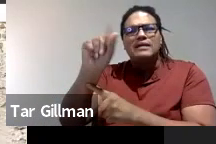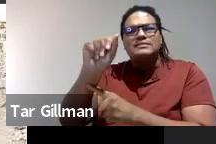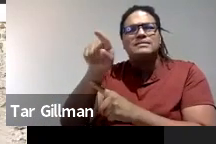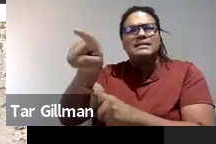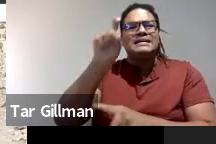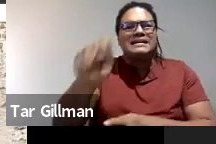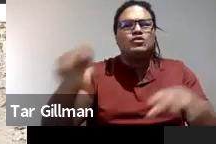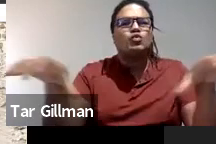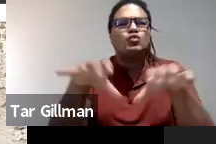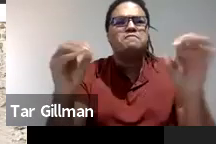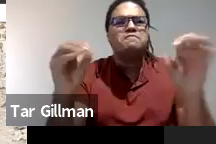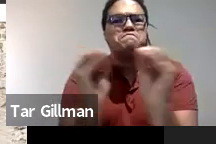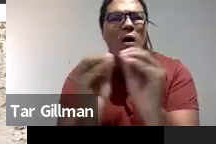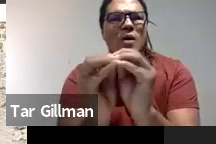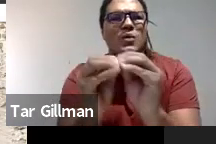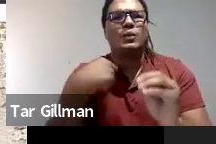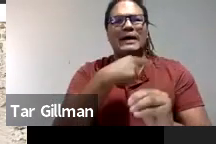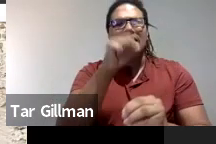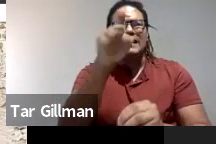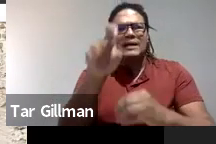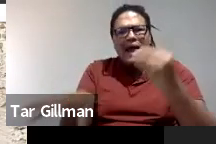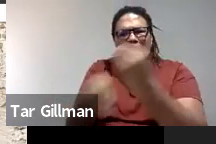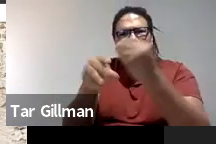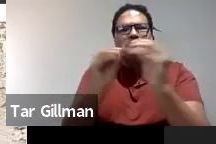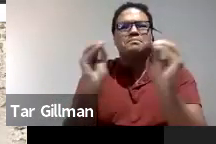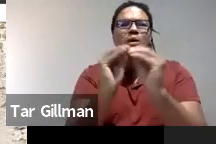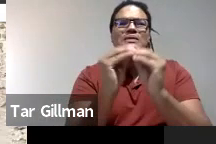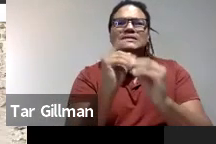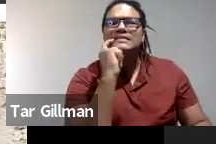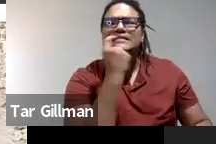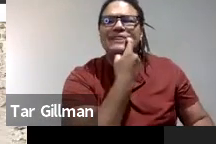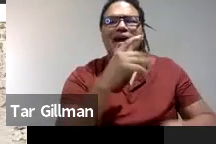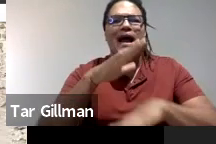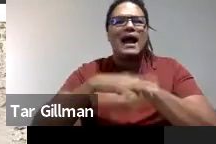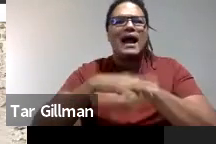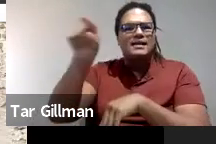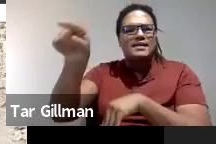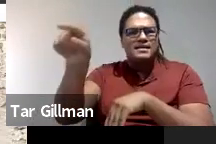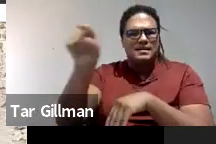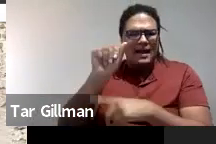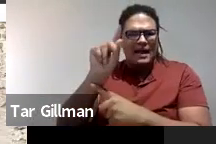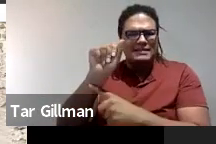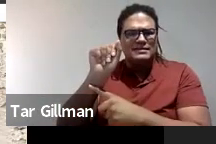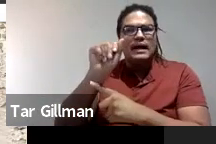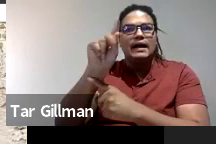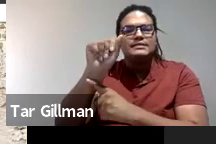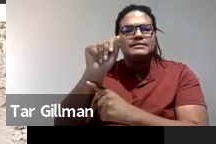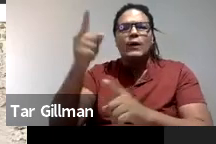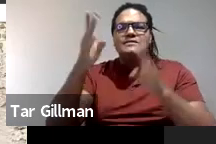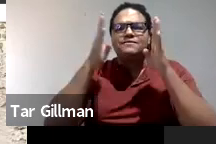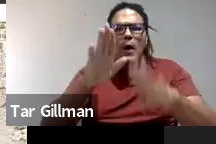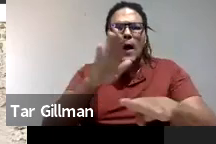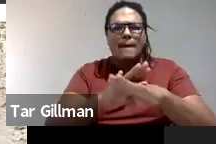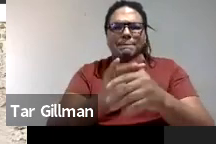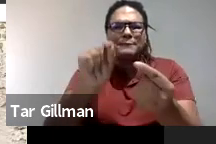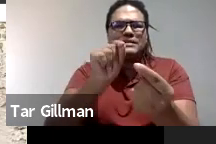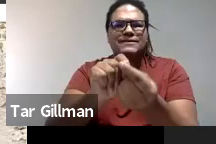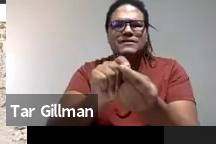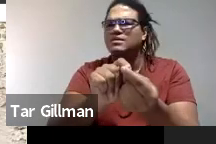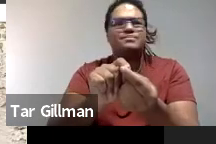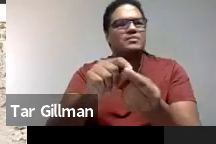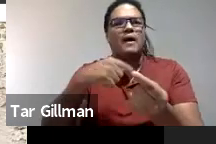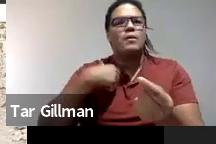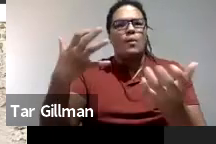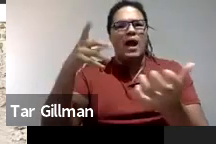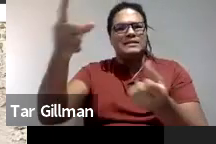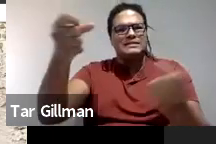of divide. And what we wanted to do is we wanted to do more. We wanted to add more teeth to the ADA. The ADA